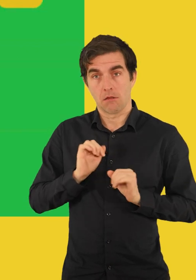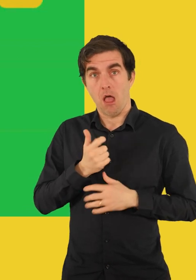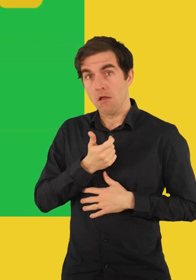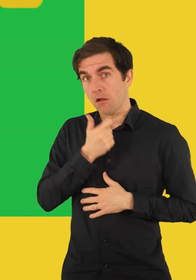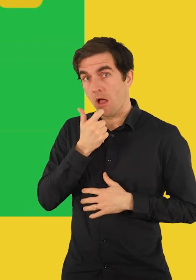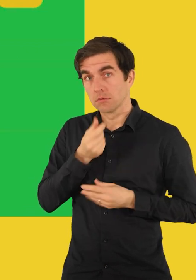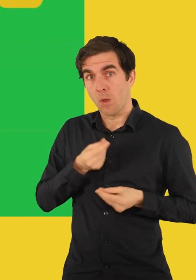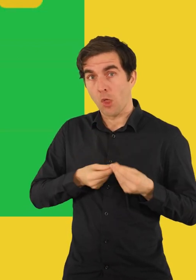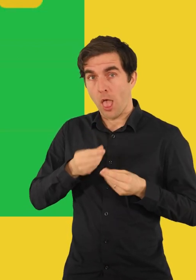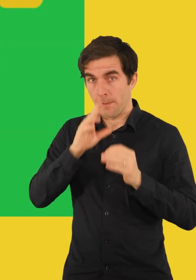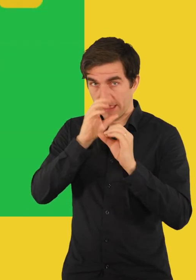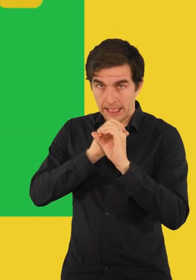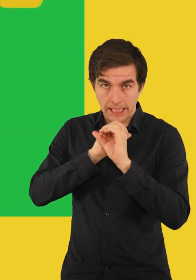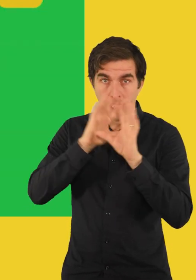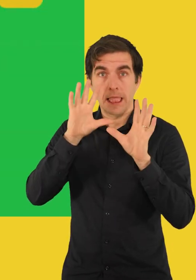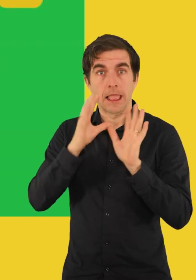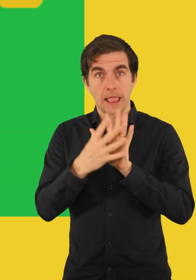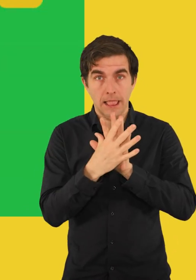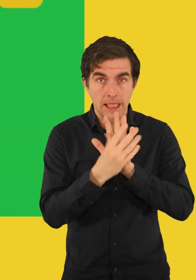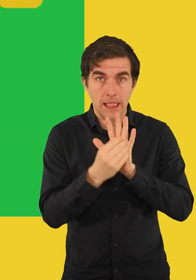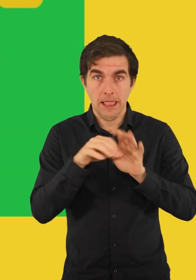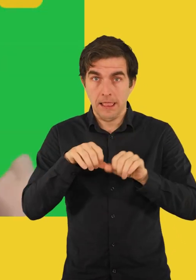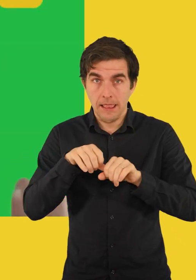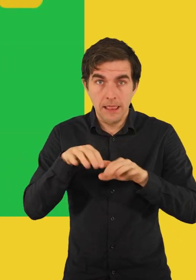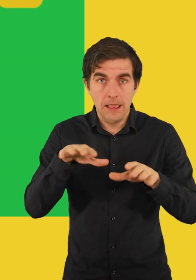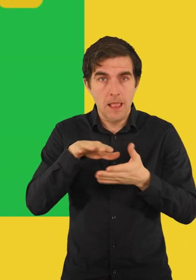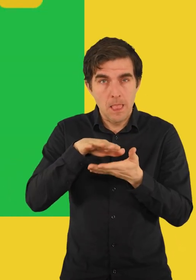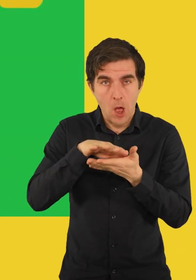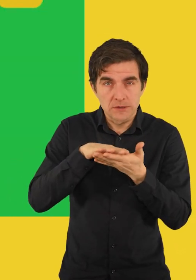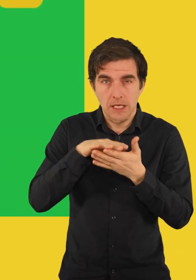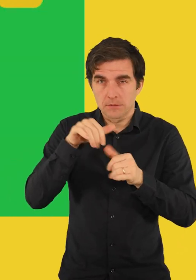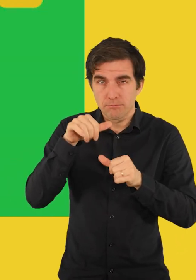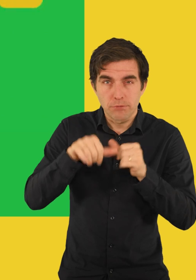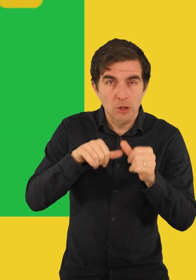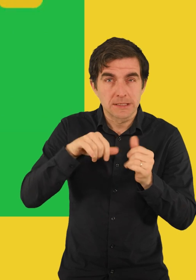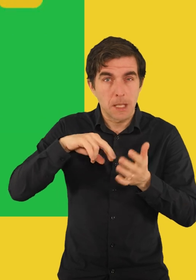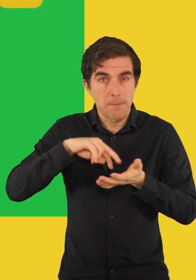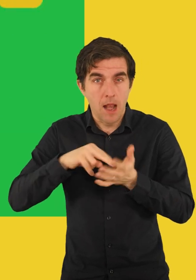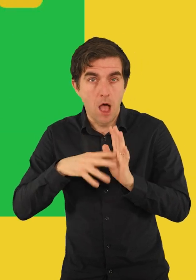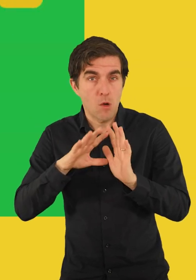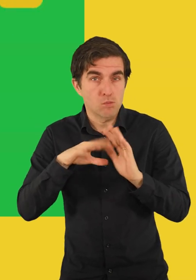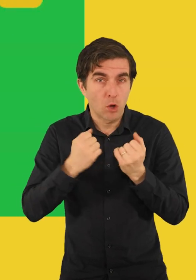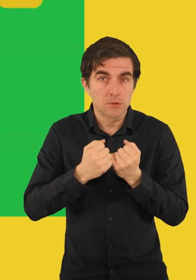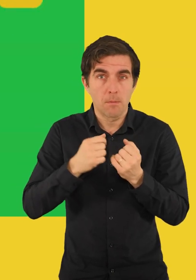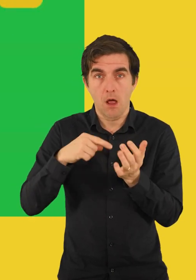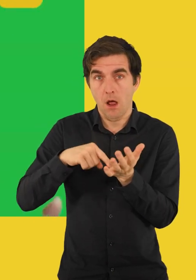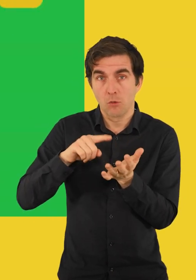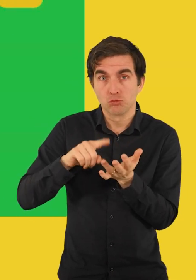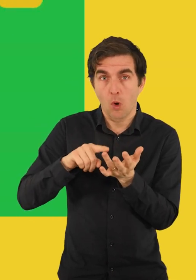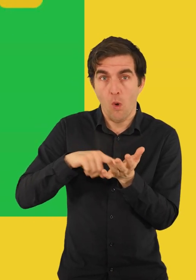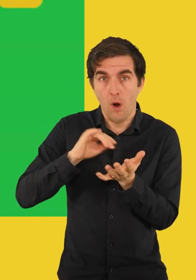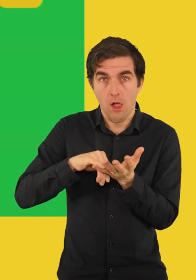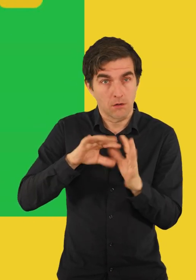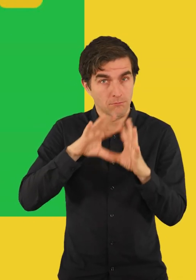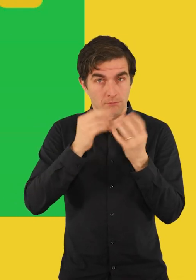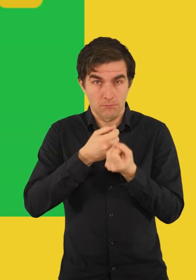Economics, adapting, contextualizing, and developing their own strategies, processes, plans, and workshops, tools, all based